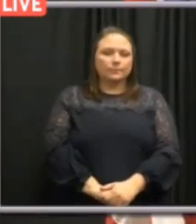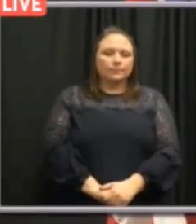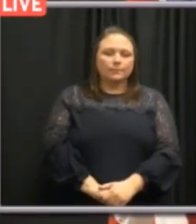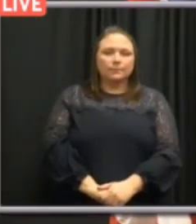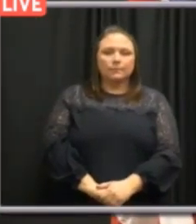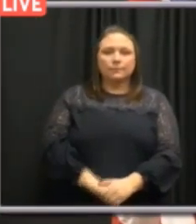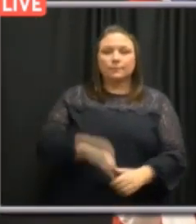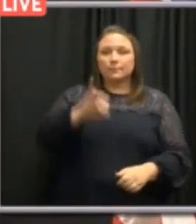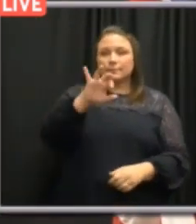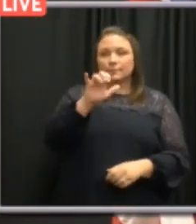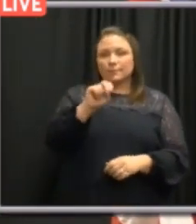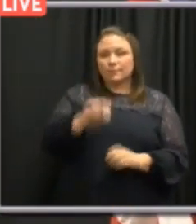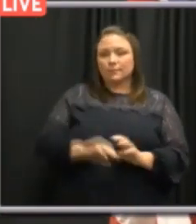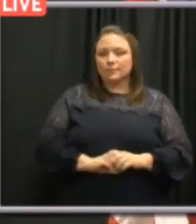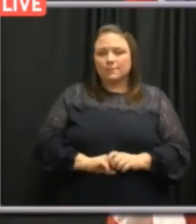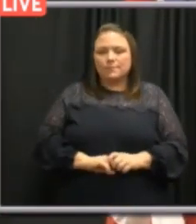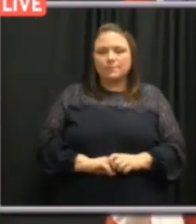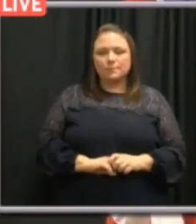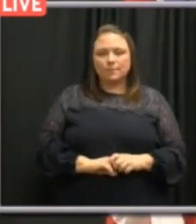Ian Jong at the Tennessean.